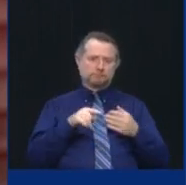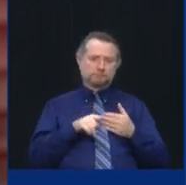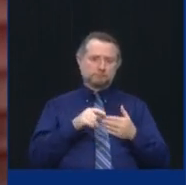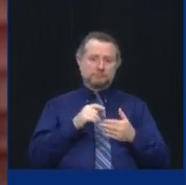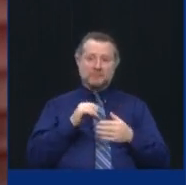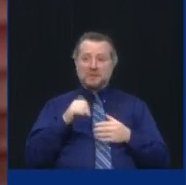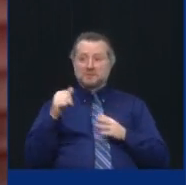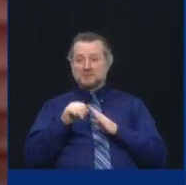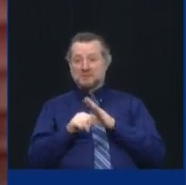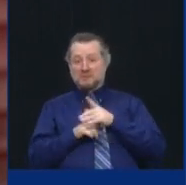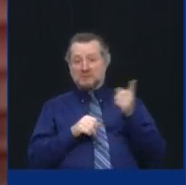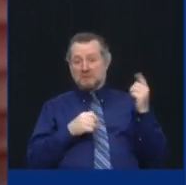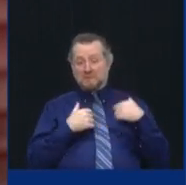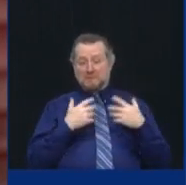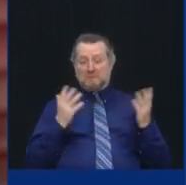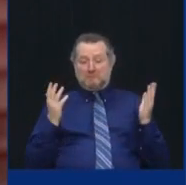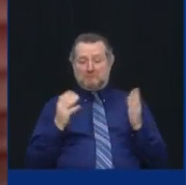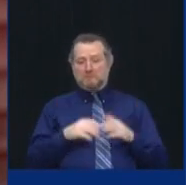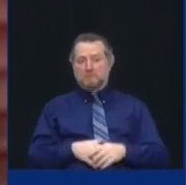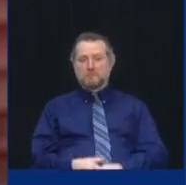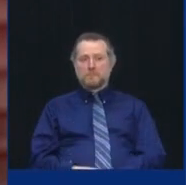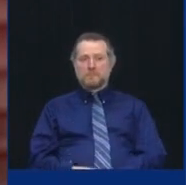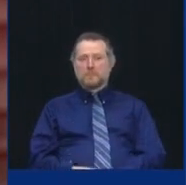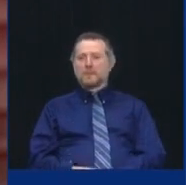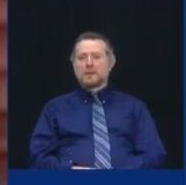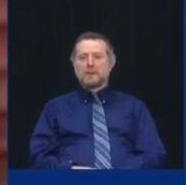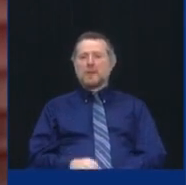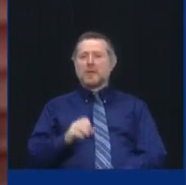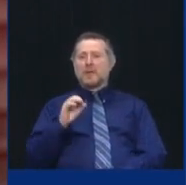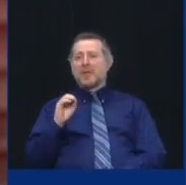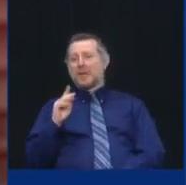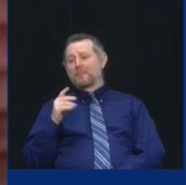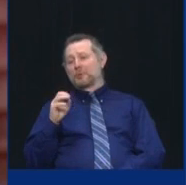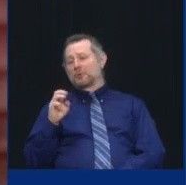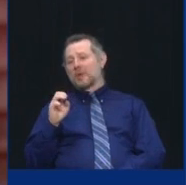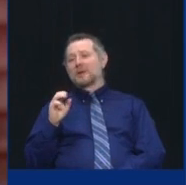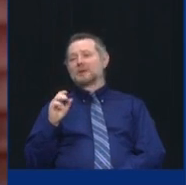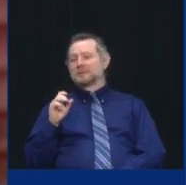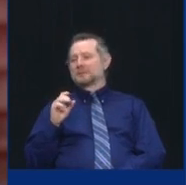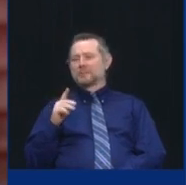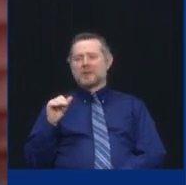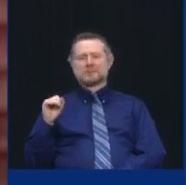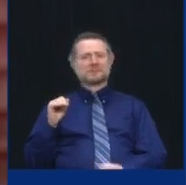it. But the Empire Pass is very easy to get.